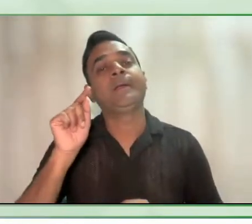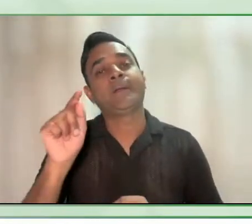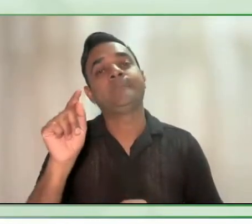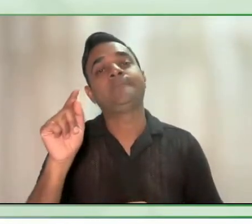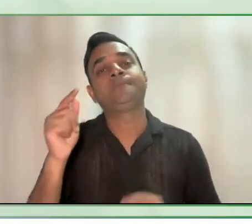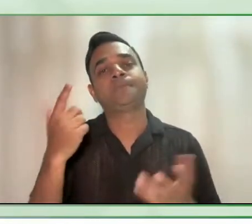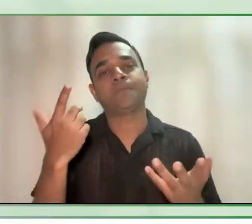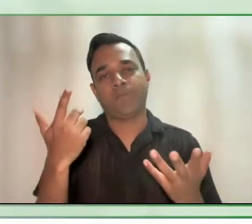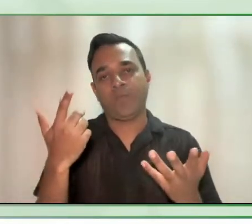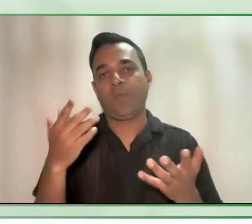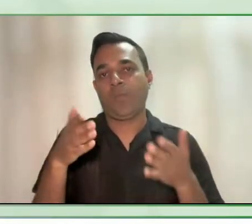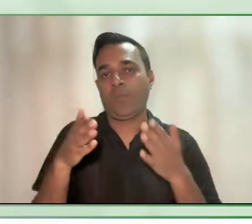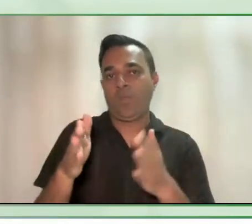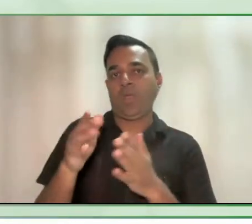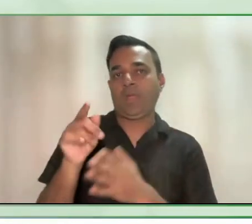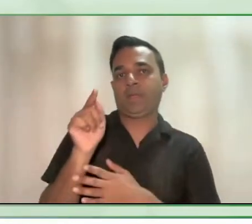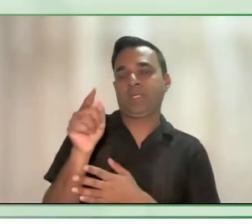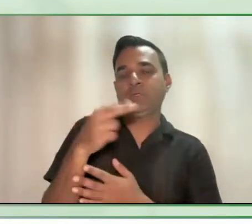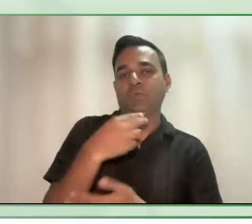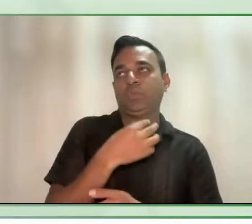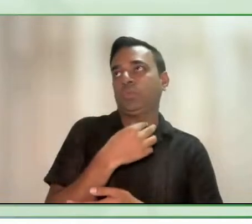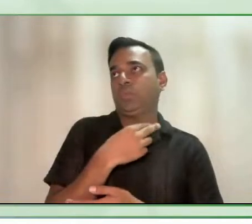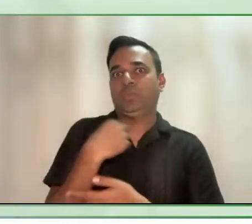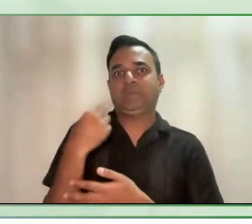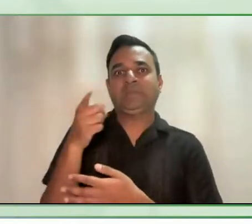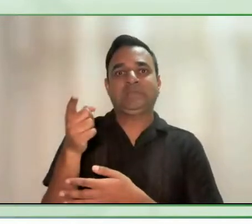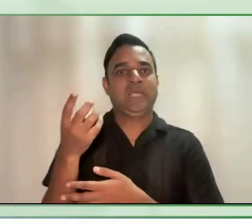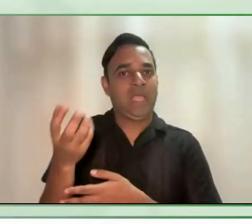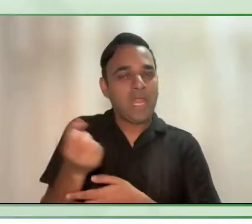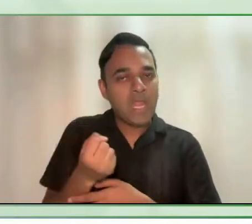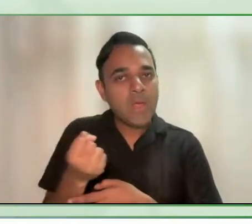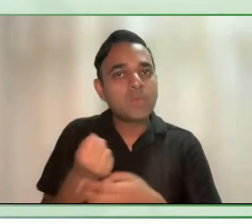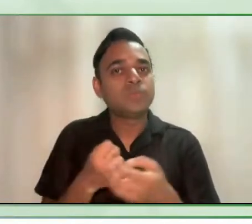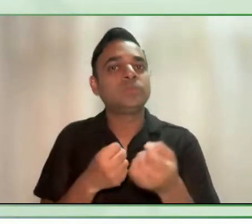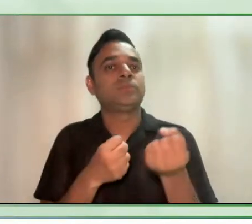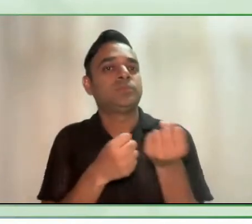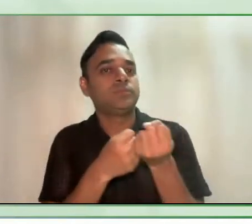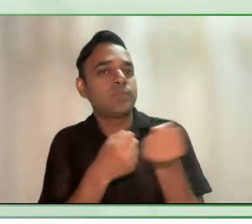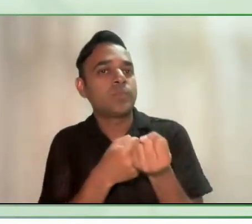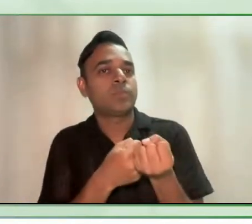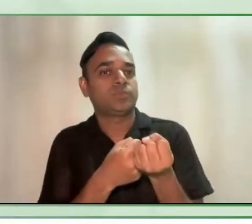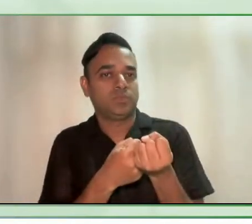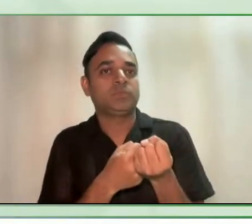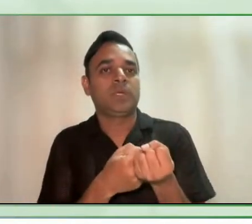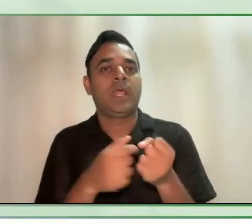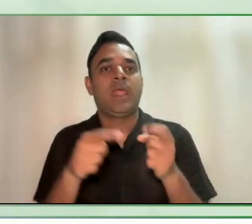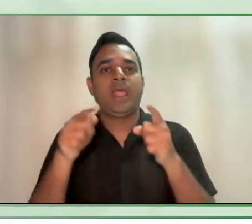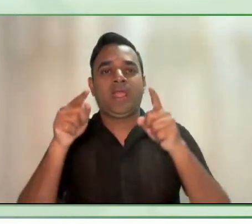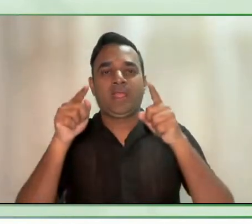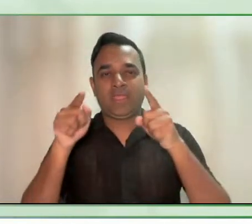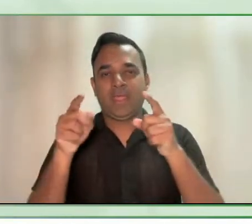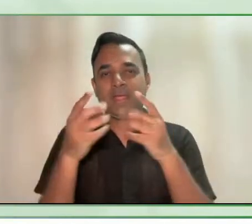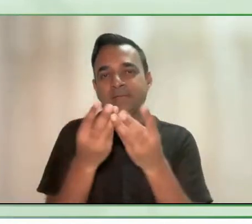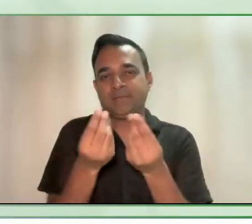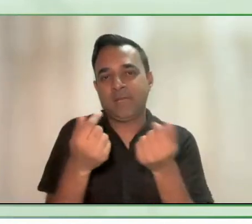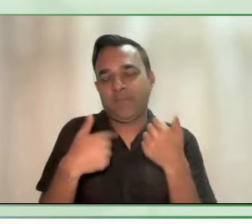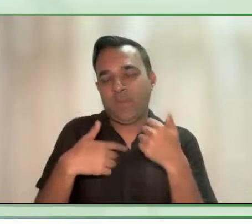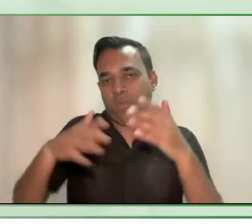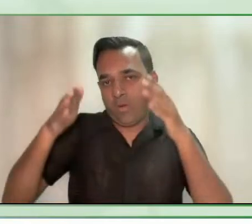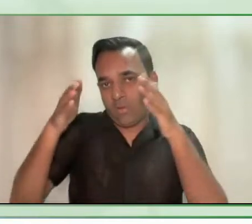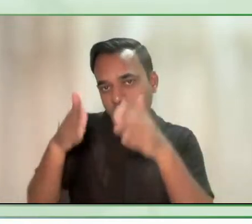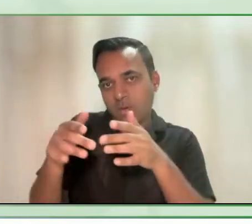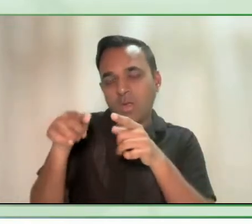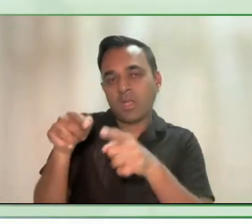countries or other parts, regions to transfer your knowledge and